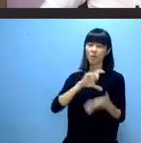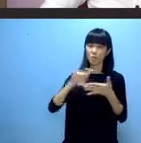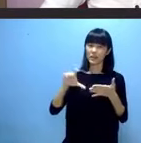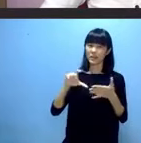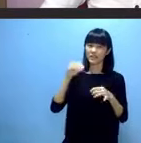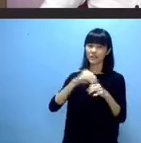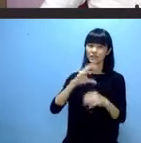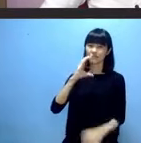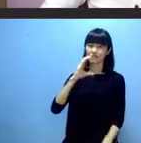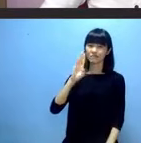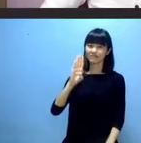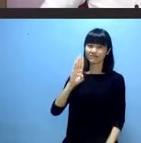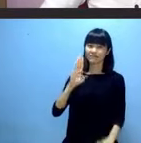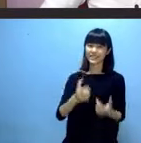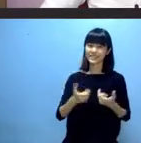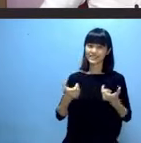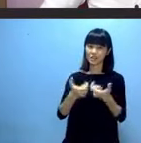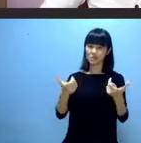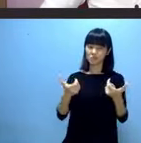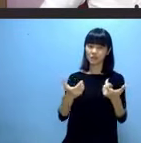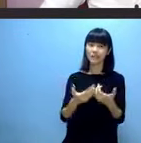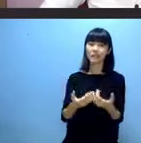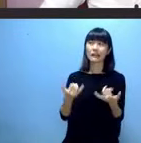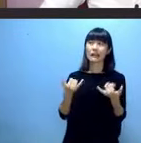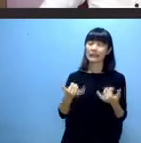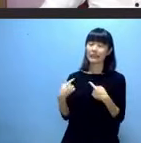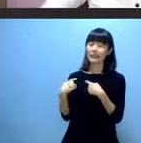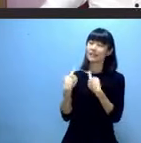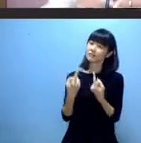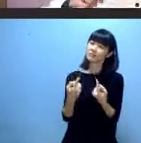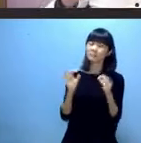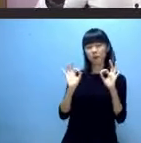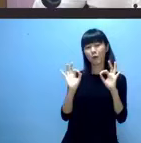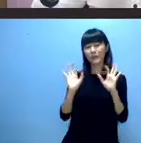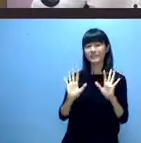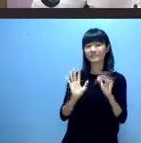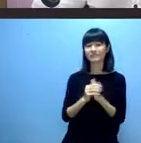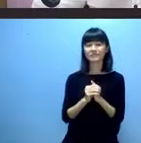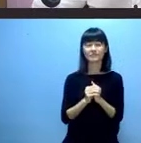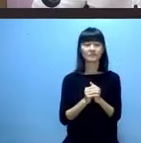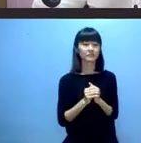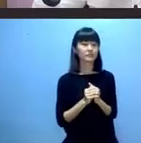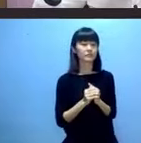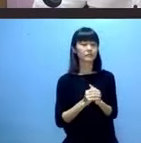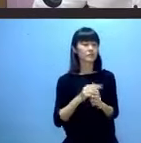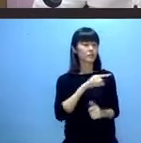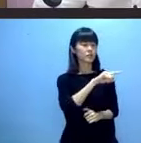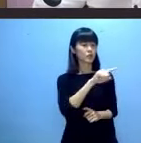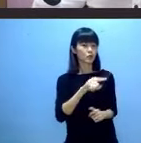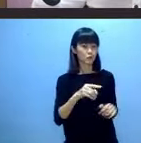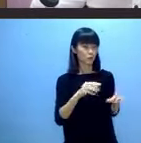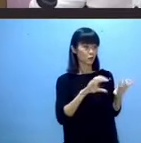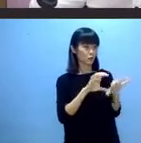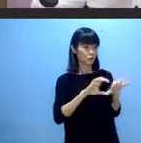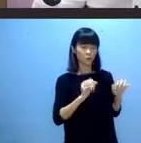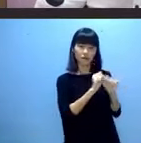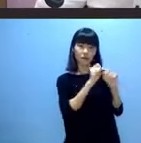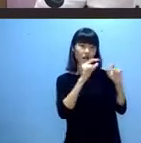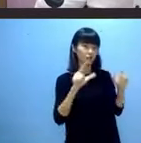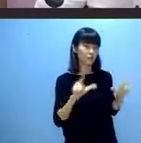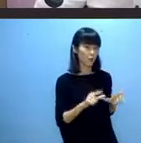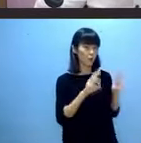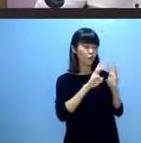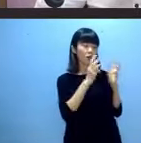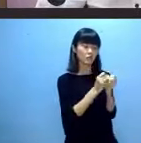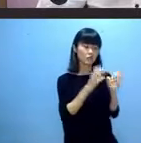breaker. Yeah, so far it's been quite okay. So you guys obviously do a lot of team building workshops, educational